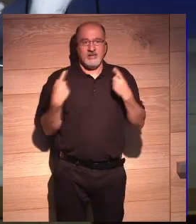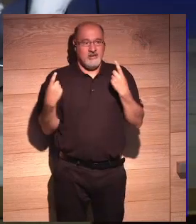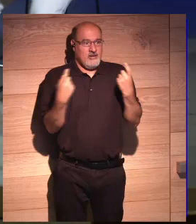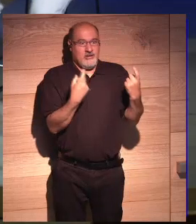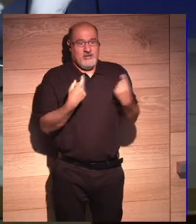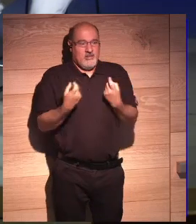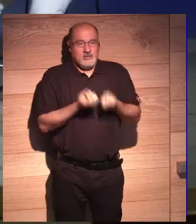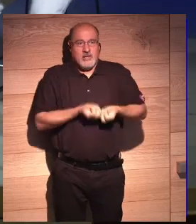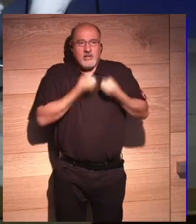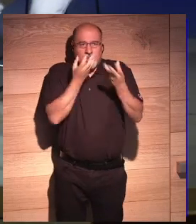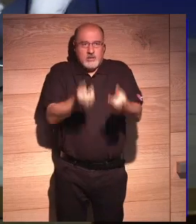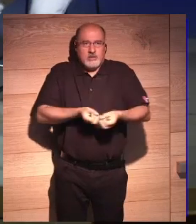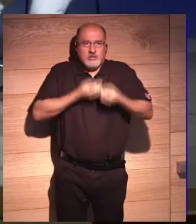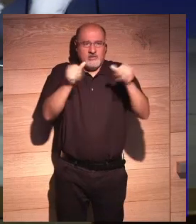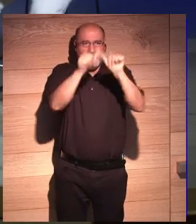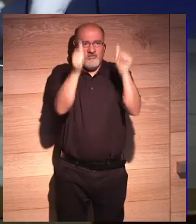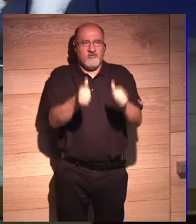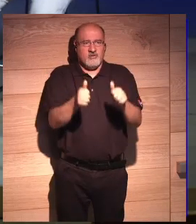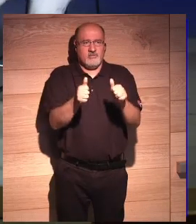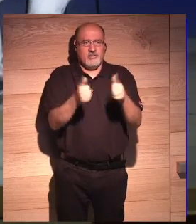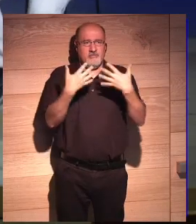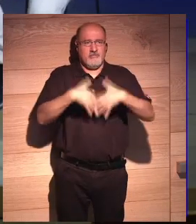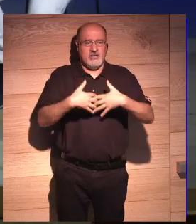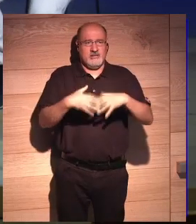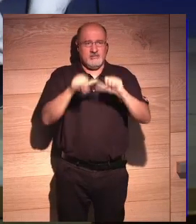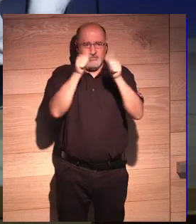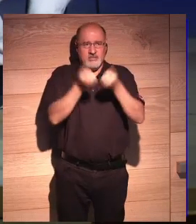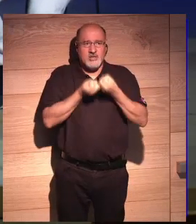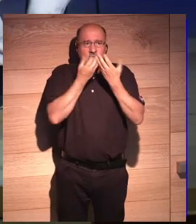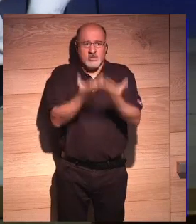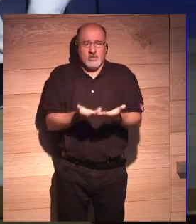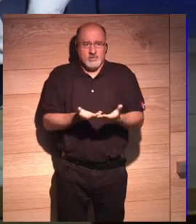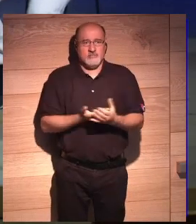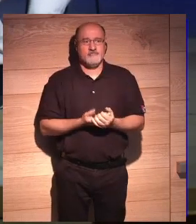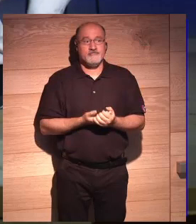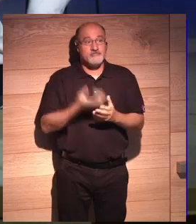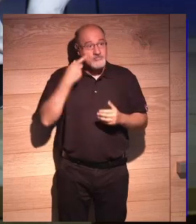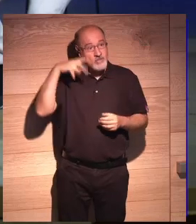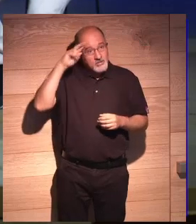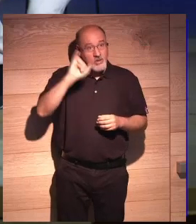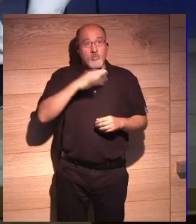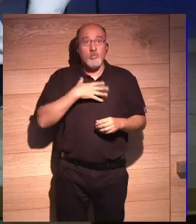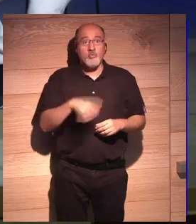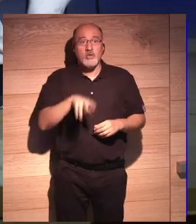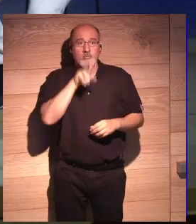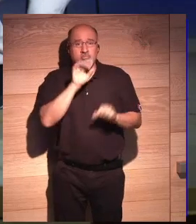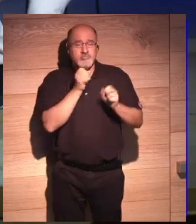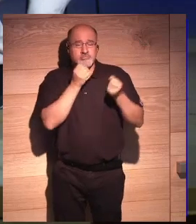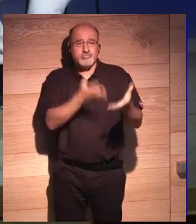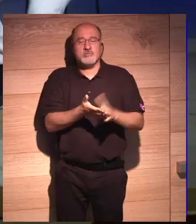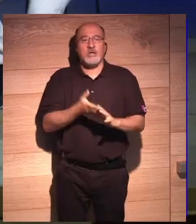content needs a new narrative, a new manner. But I don't know, from your approach, from your experience, I don't know if you're able